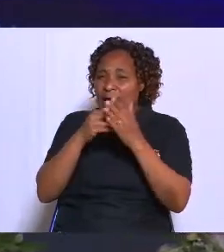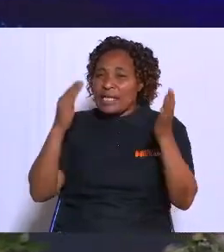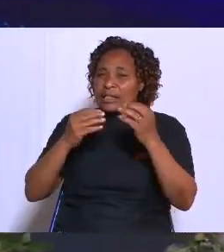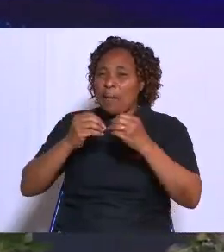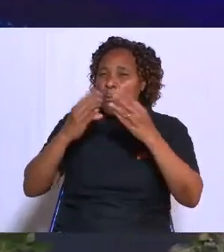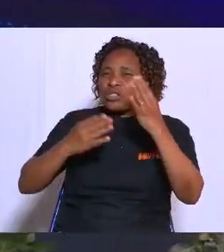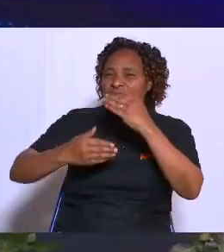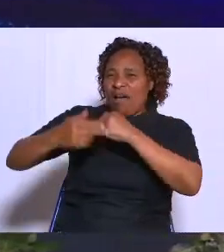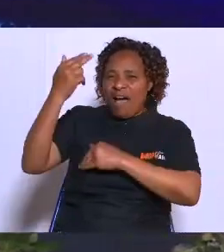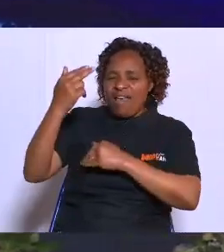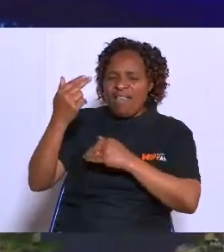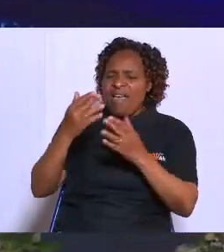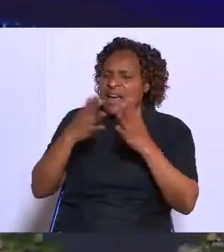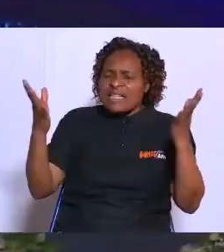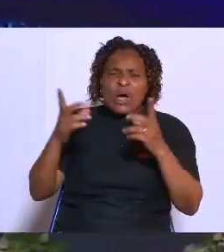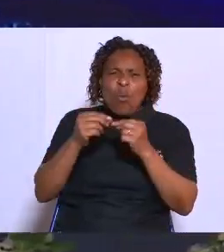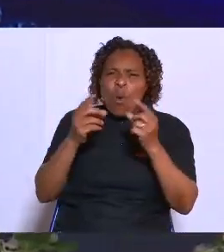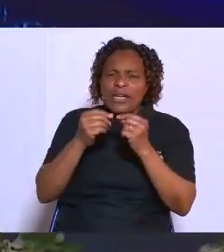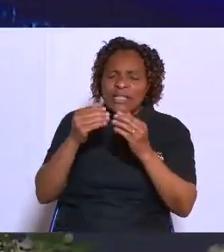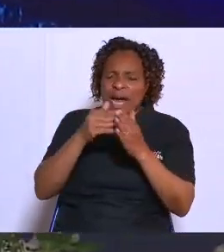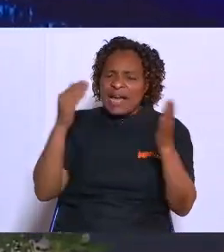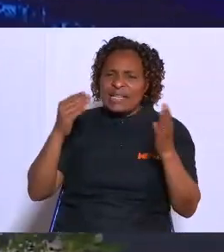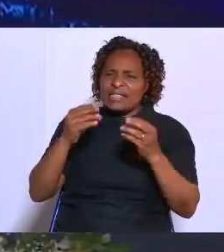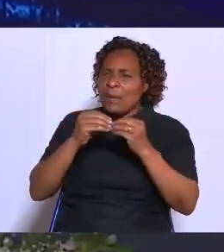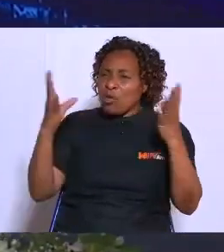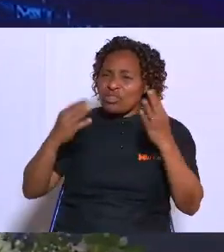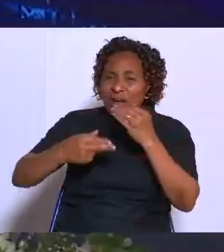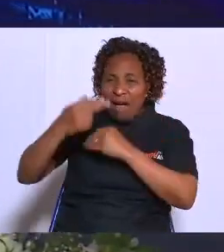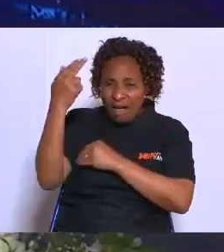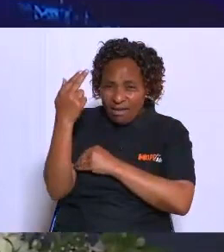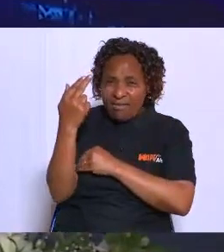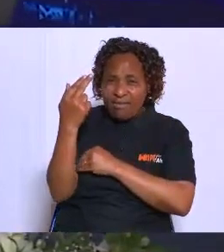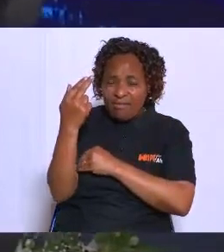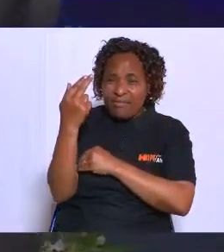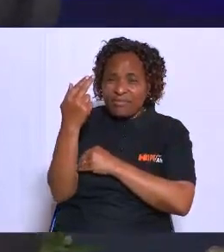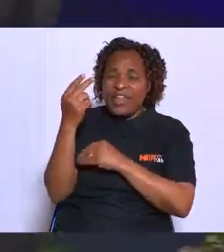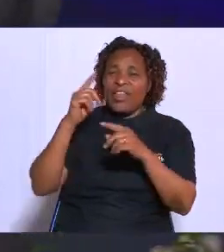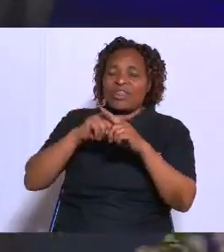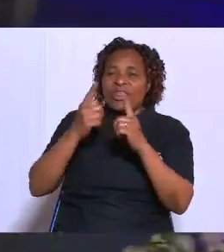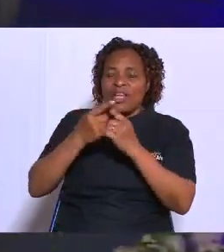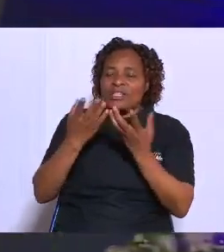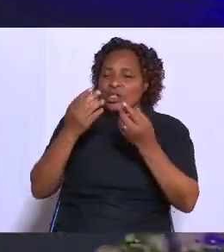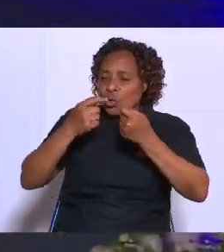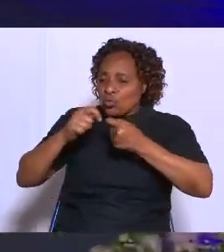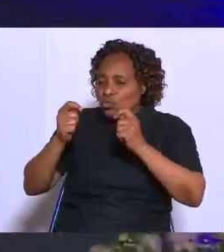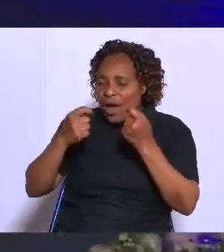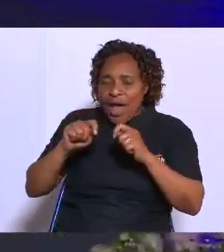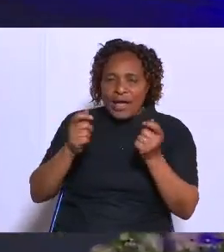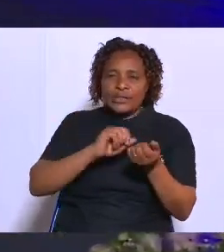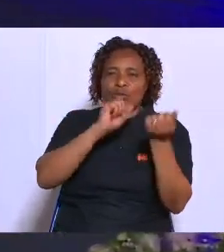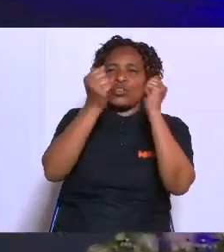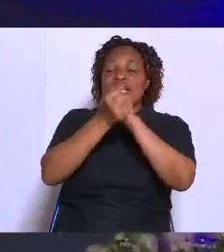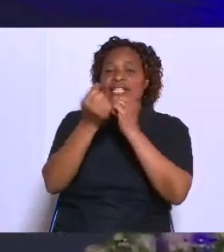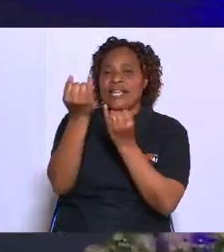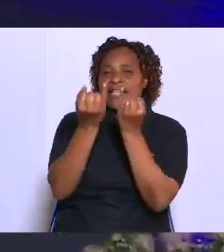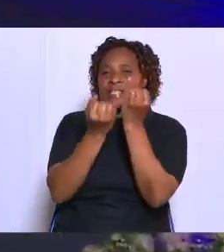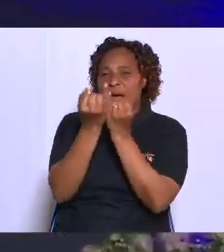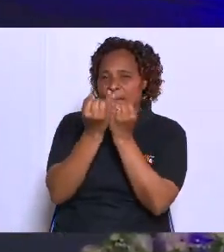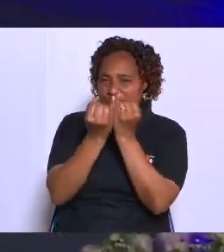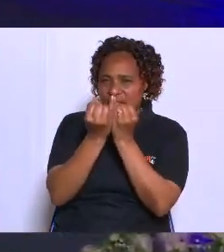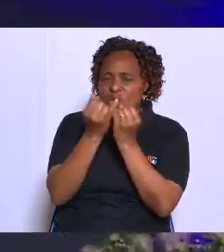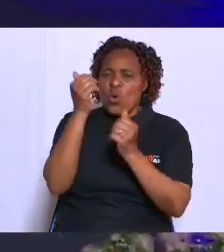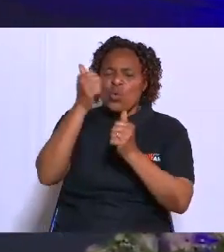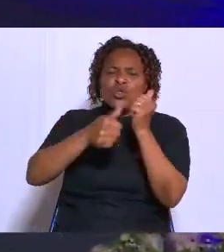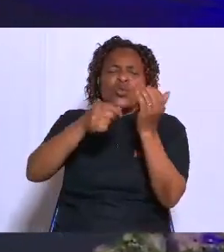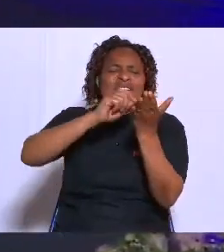any greater words against the most high then an attempt to change the Sabbath that was